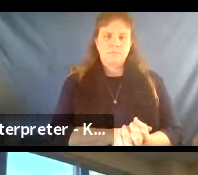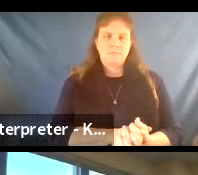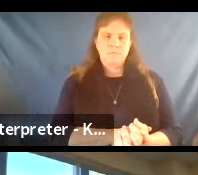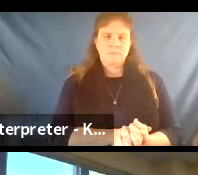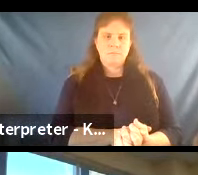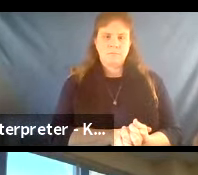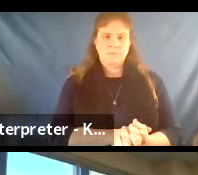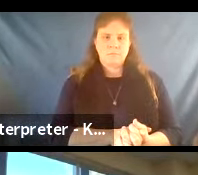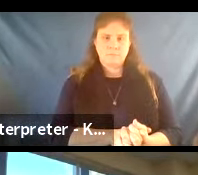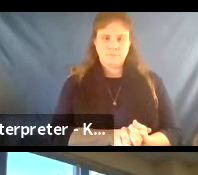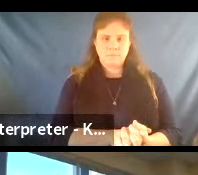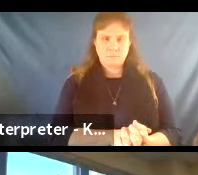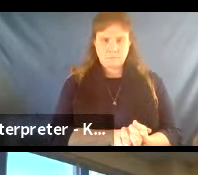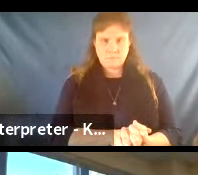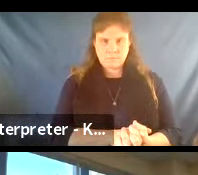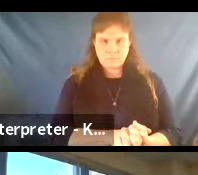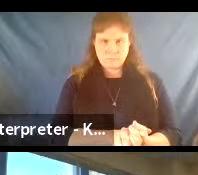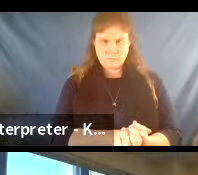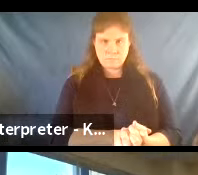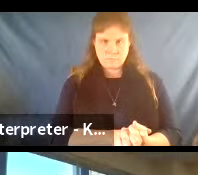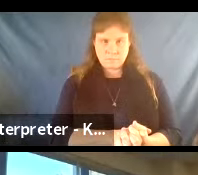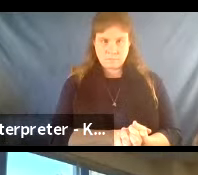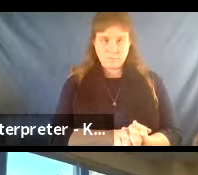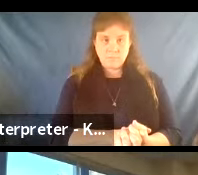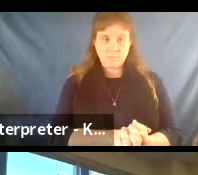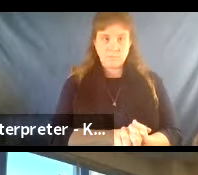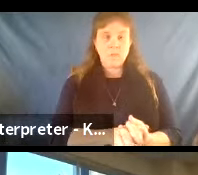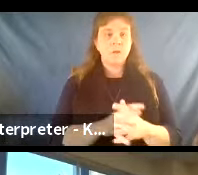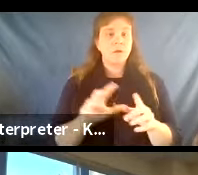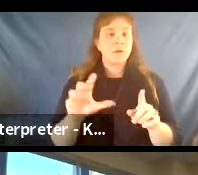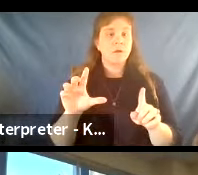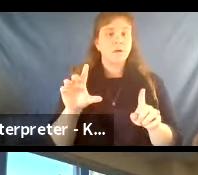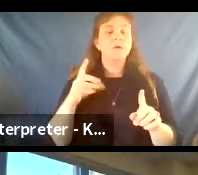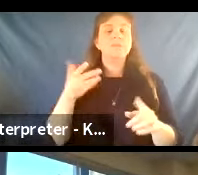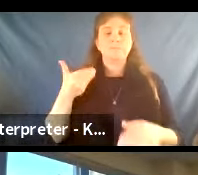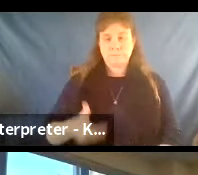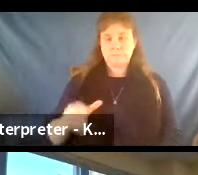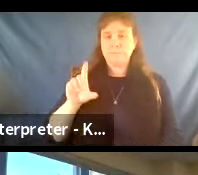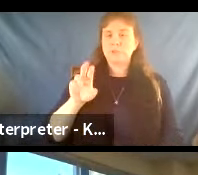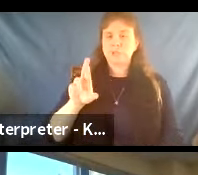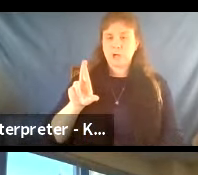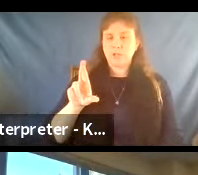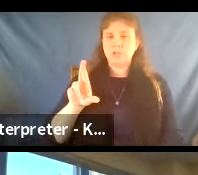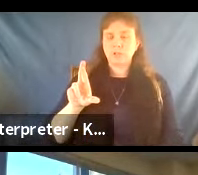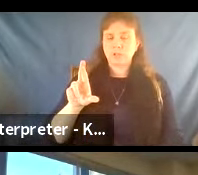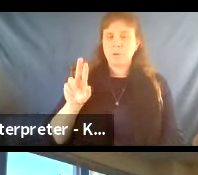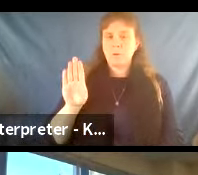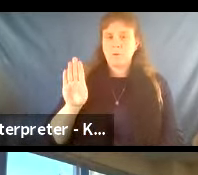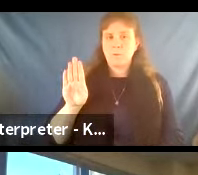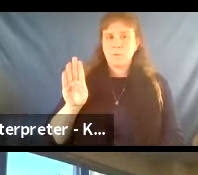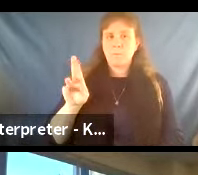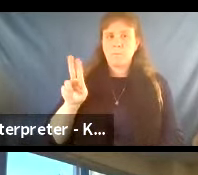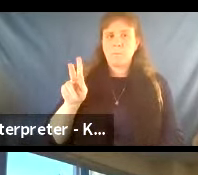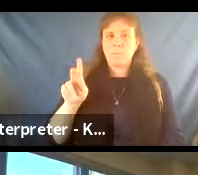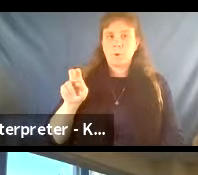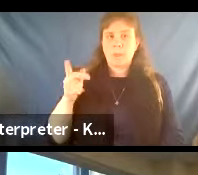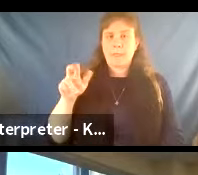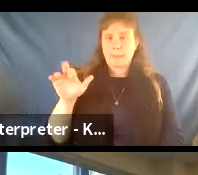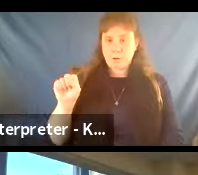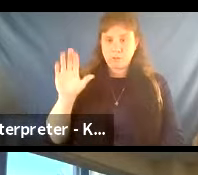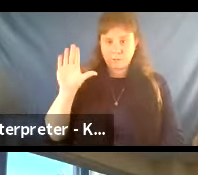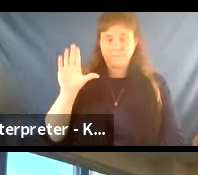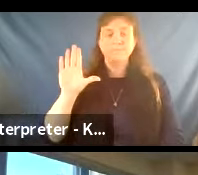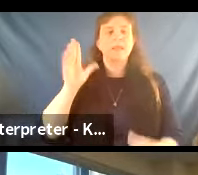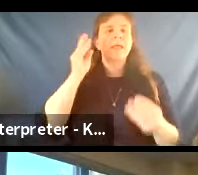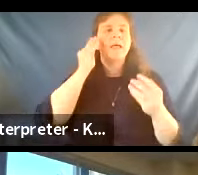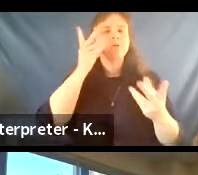date. Nadine, shall we go to questions? Yes, and as we're going to questions, before we jump in, there are a couple of questions from